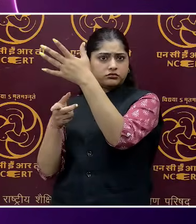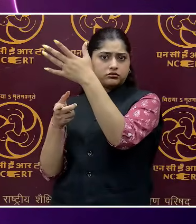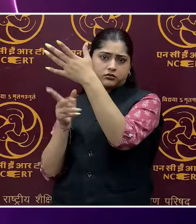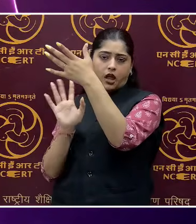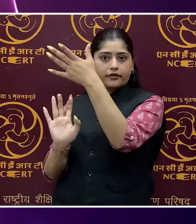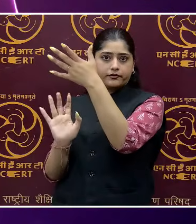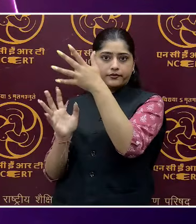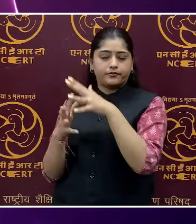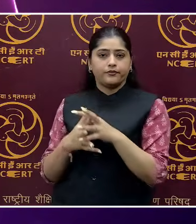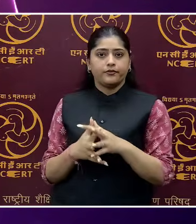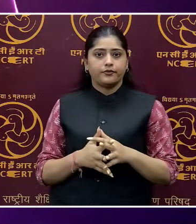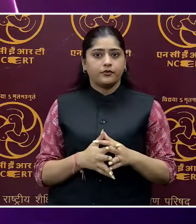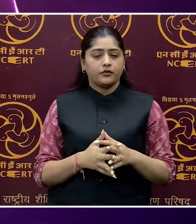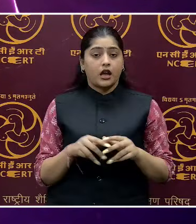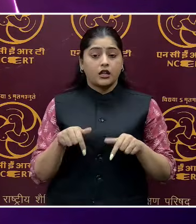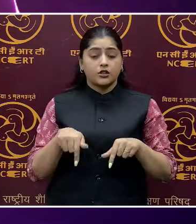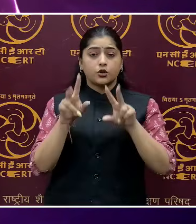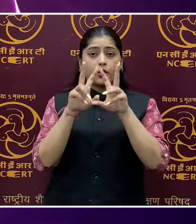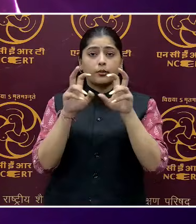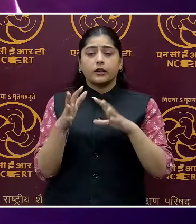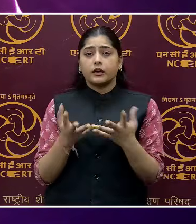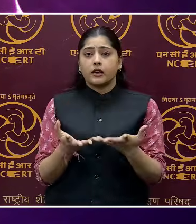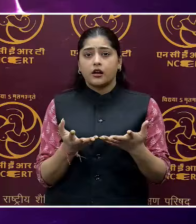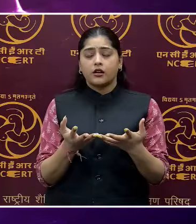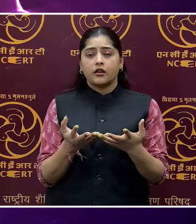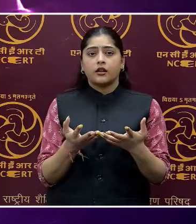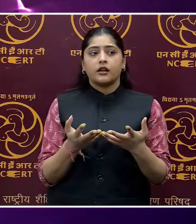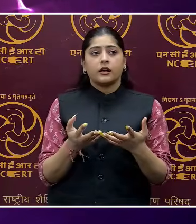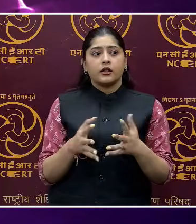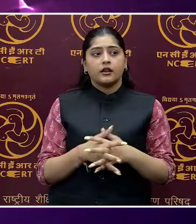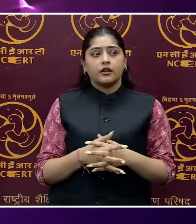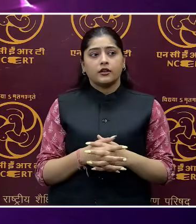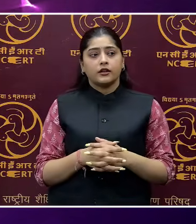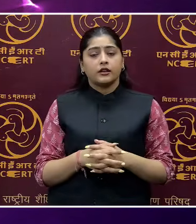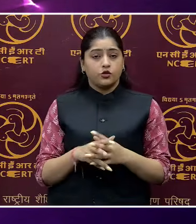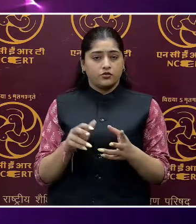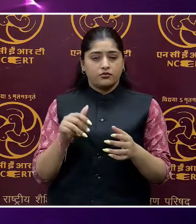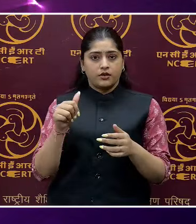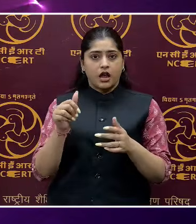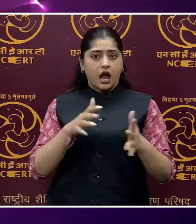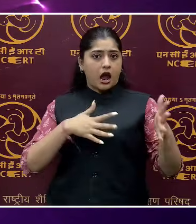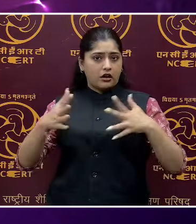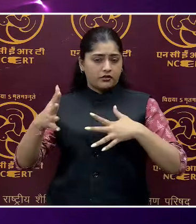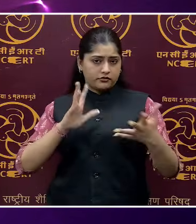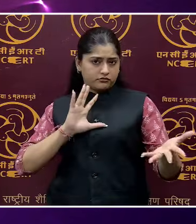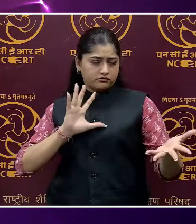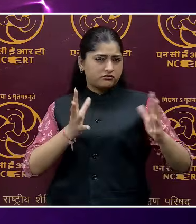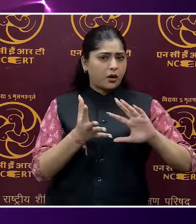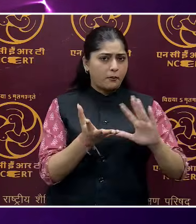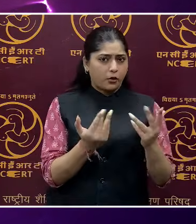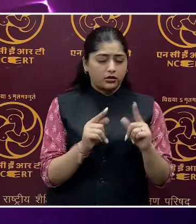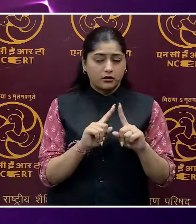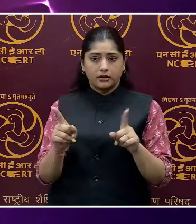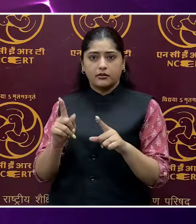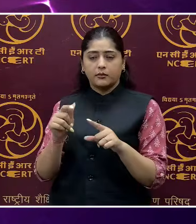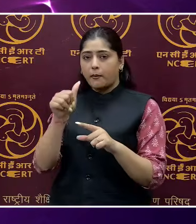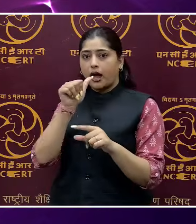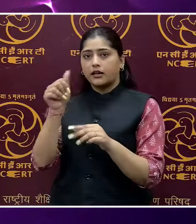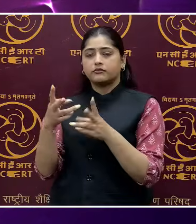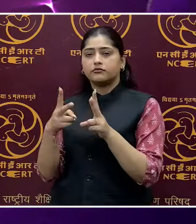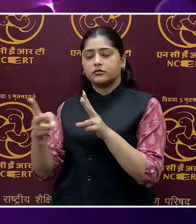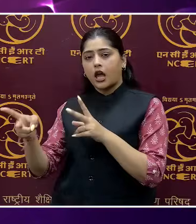here. Today's topic is of gases are readily compressible and liquids are not. So I will select this